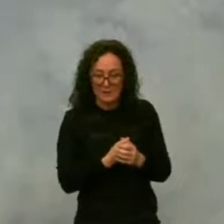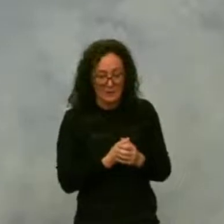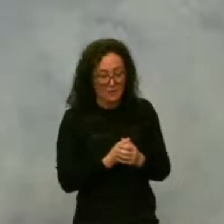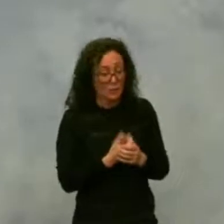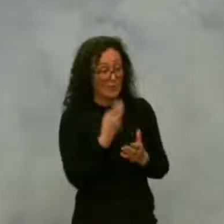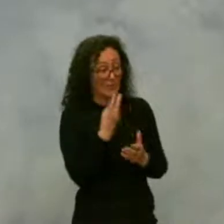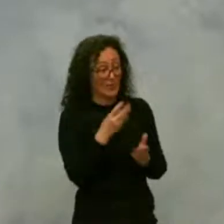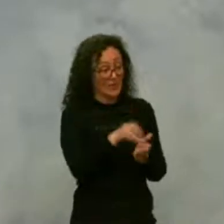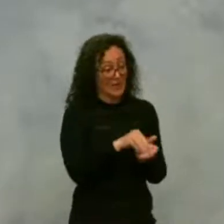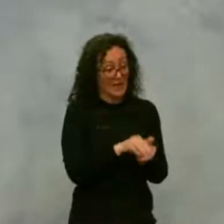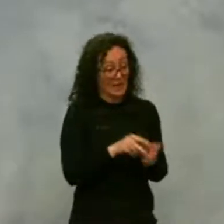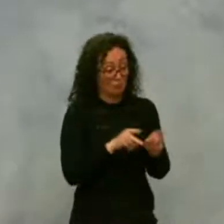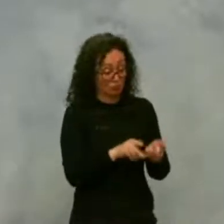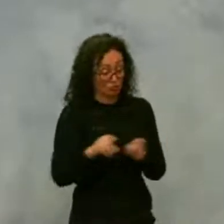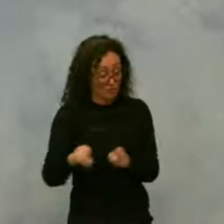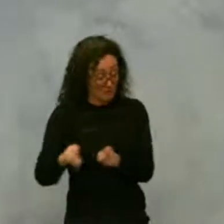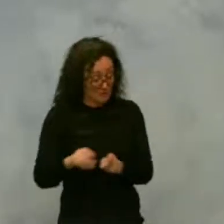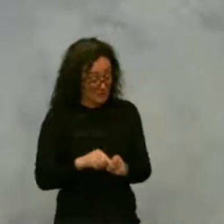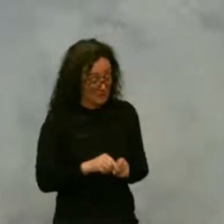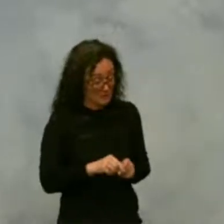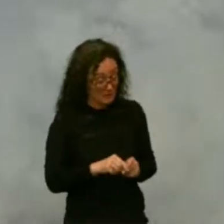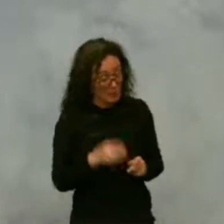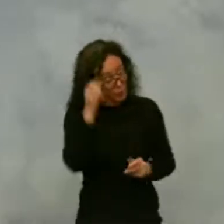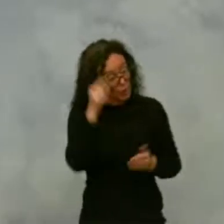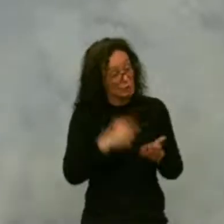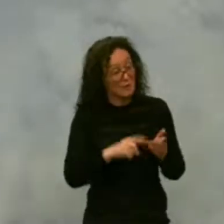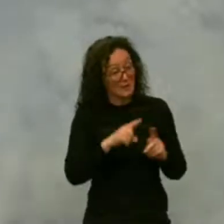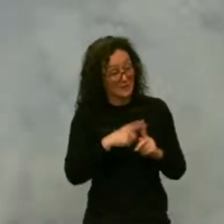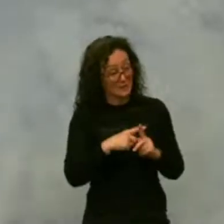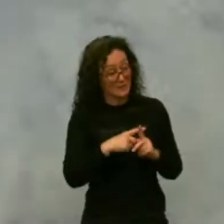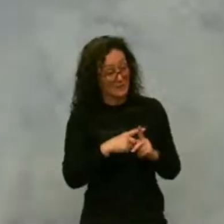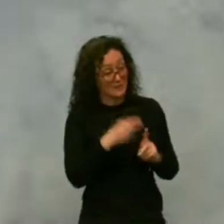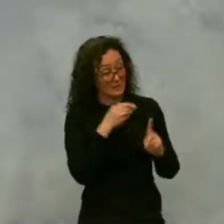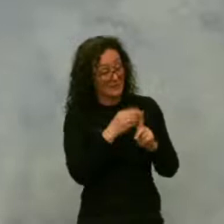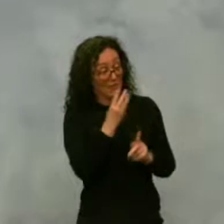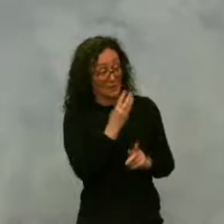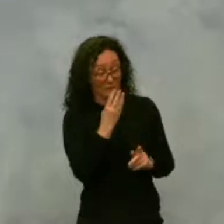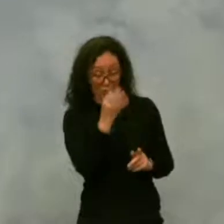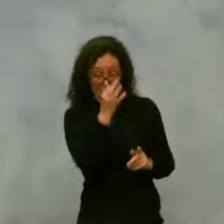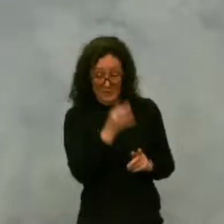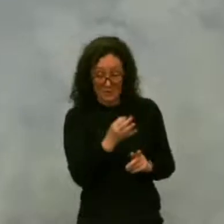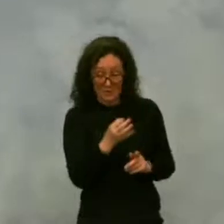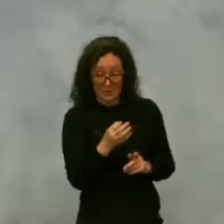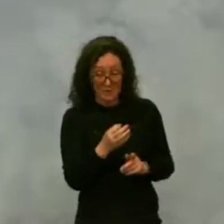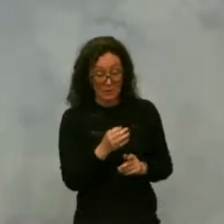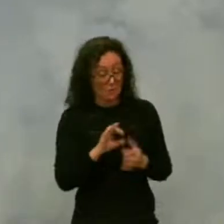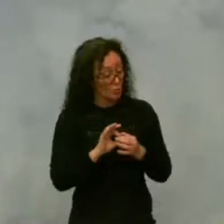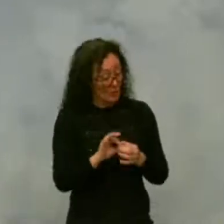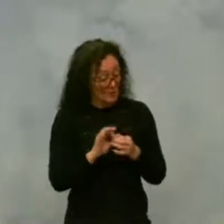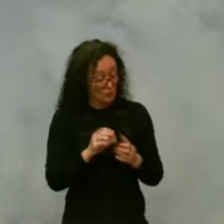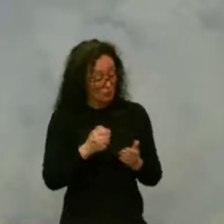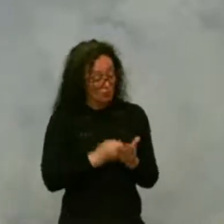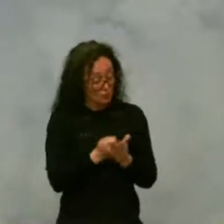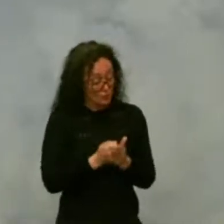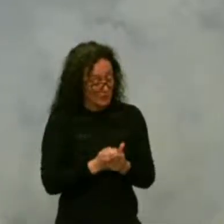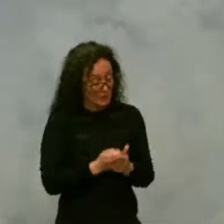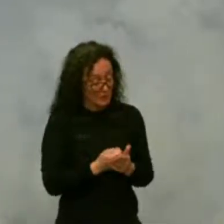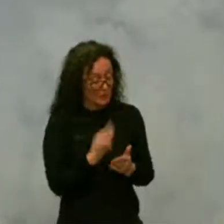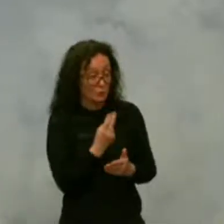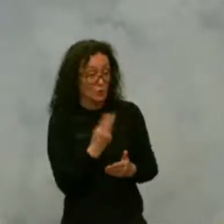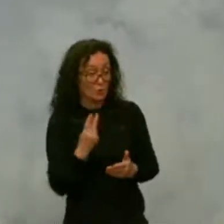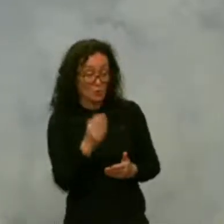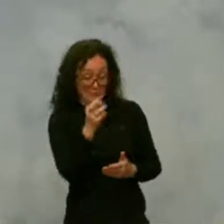streams, council tax finished the year ahead of target by 34%, non-domestic rates ahead of target by nearly